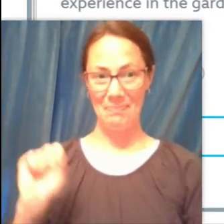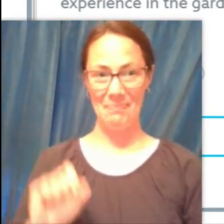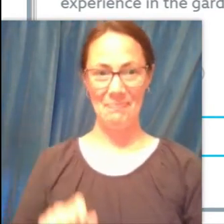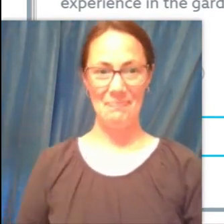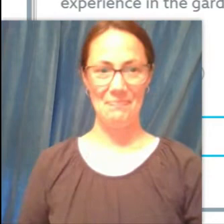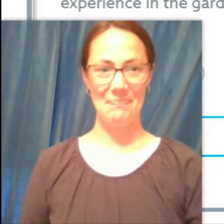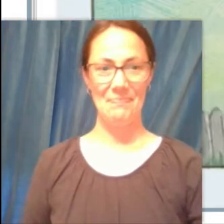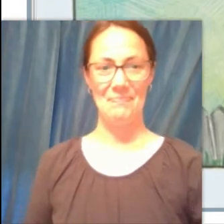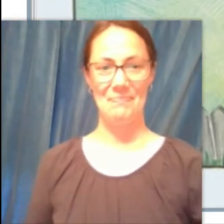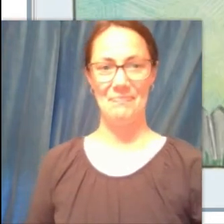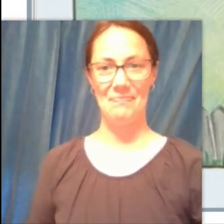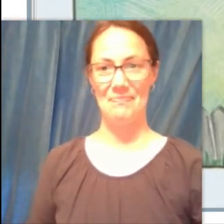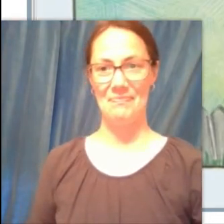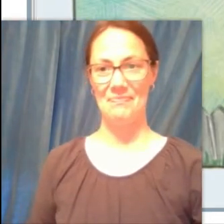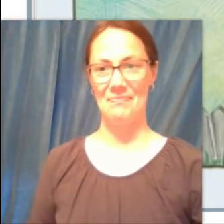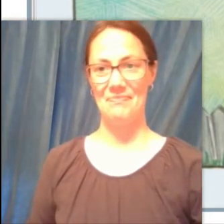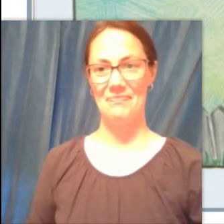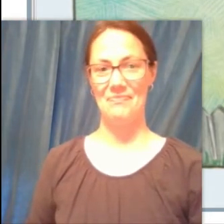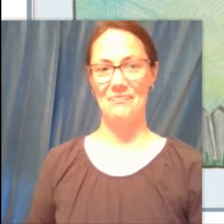Spurr.